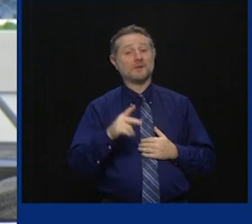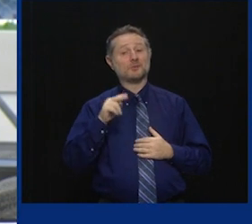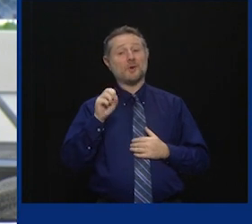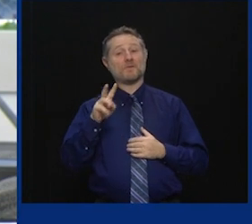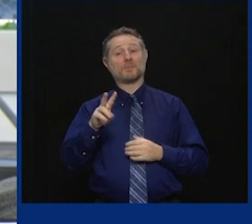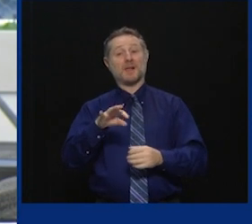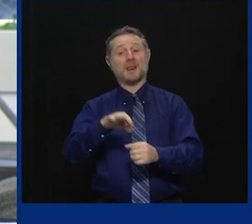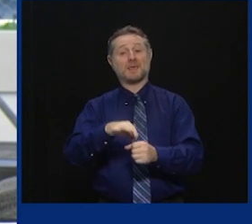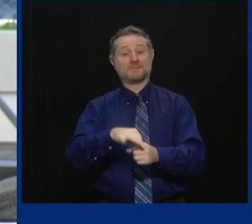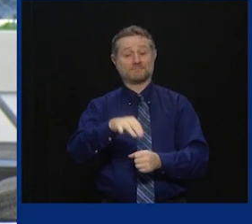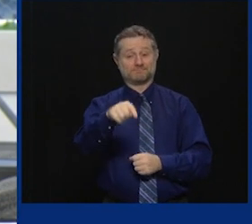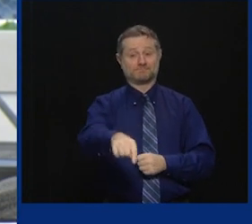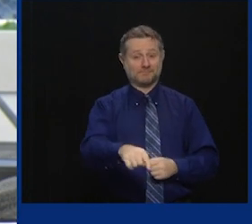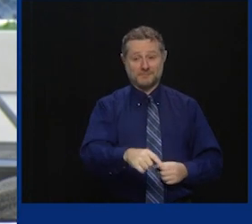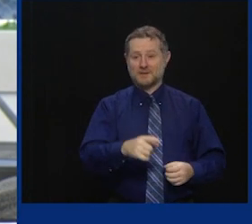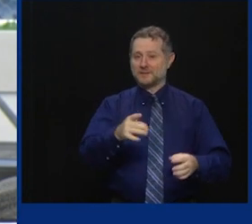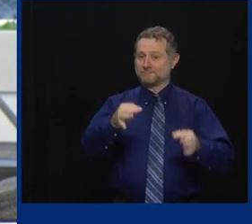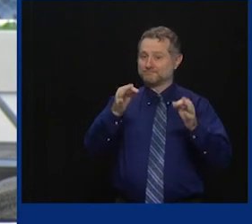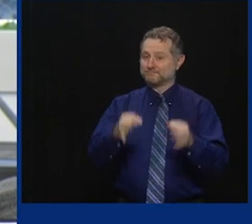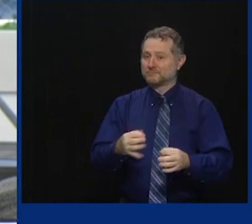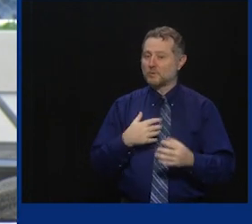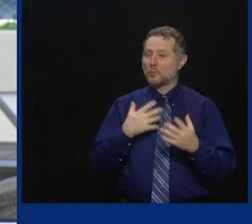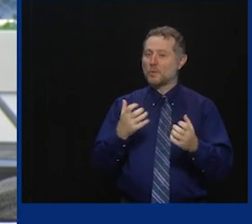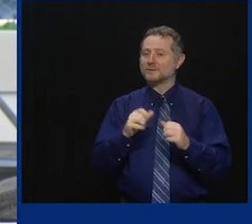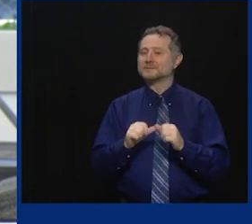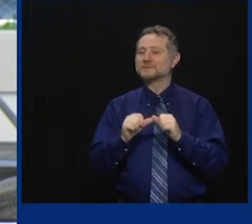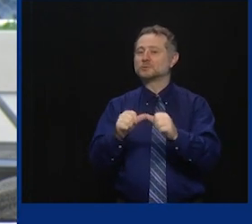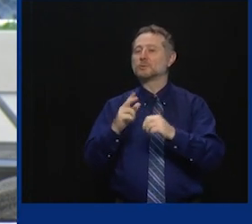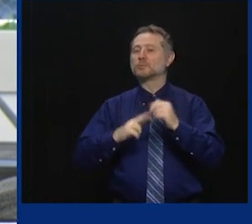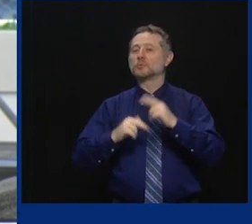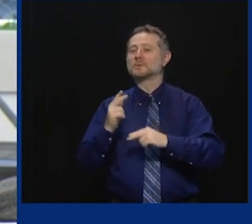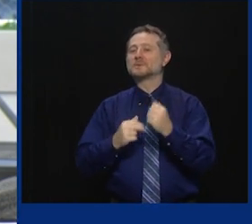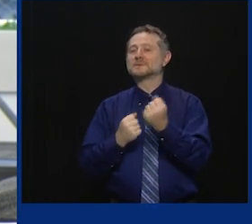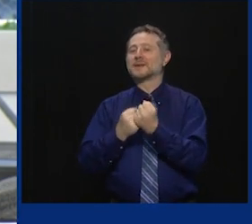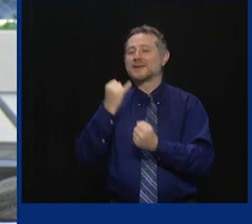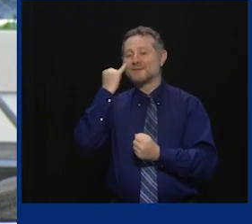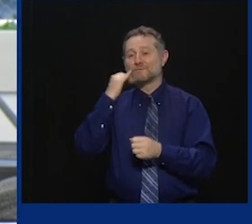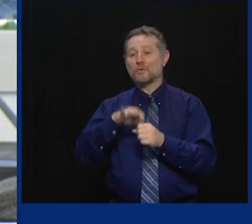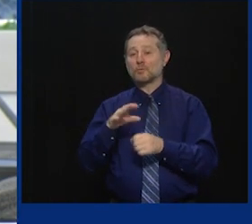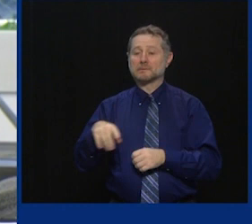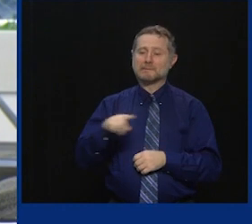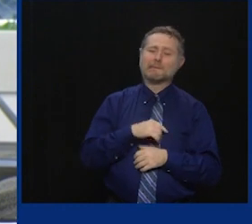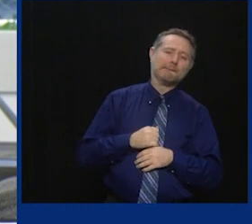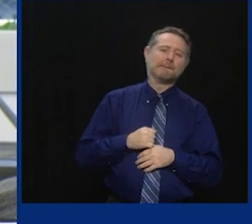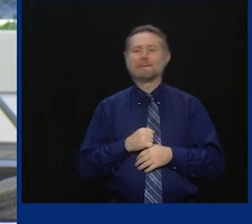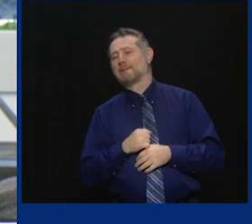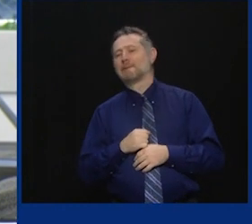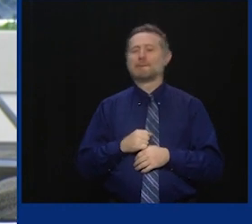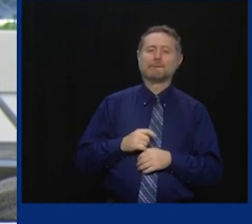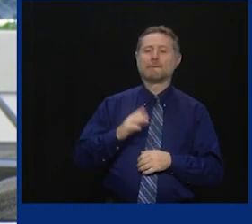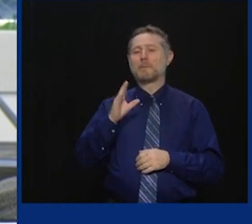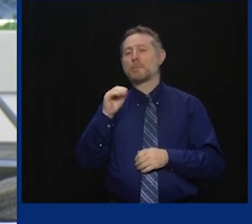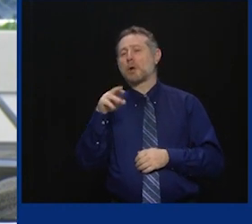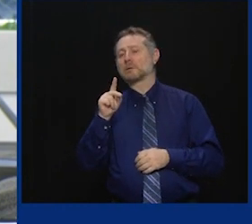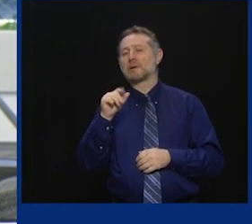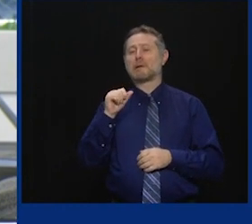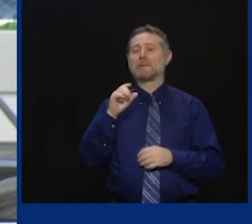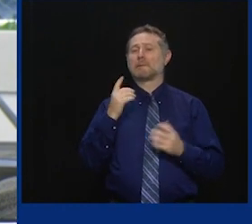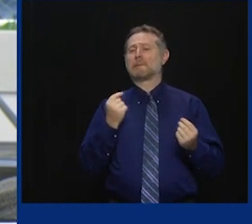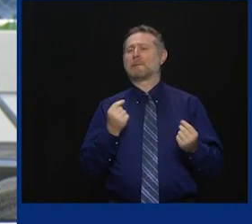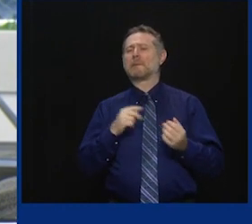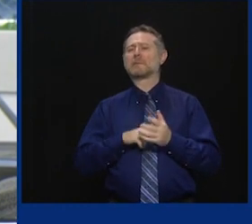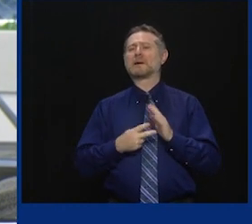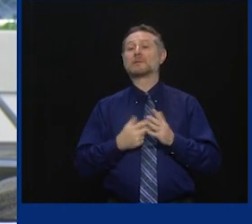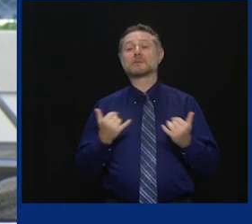continue building the support for this because I do believe that voters, if they weren't sure what this vague concept of environmental bonds were all about, now they see